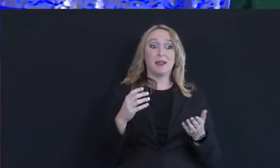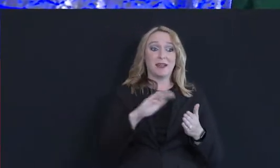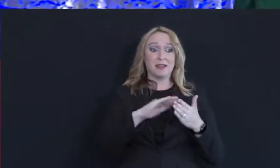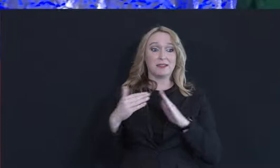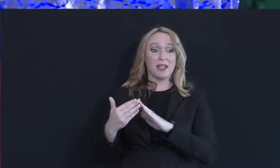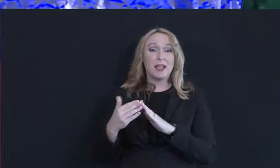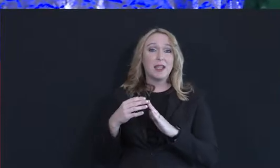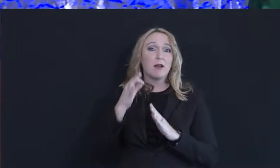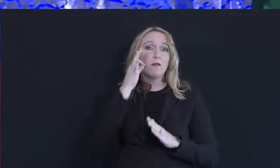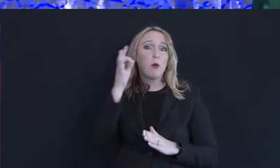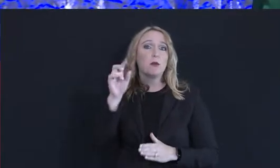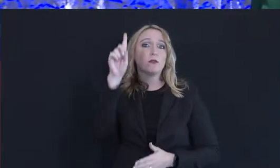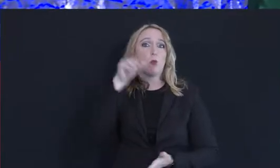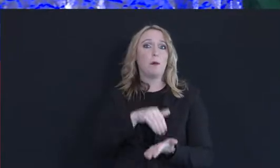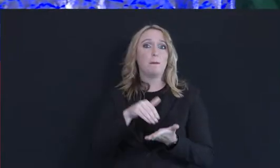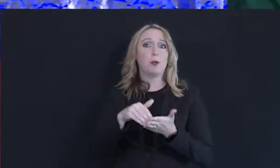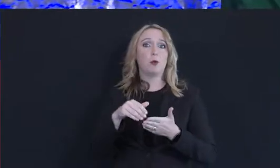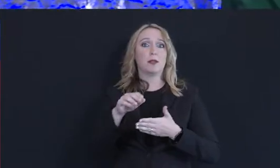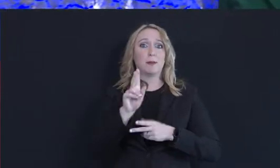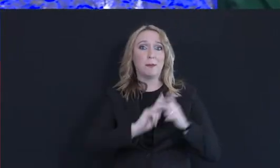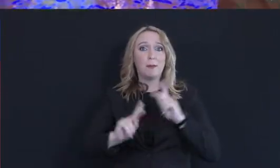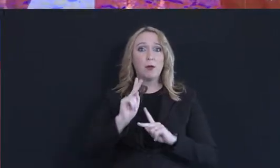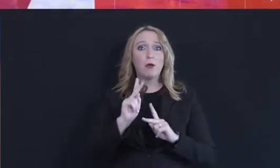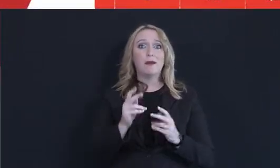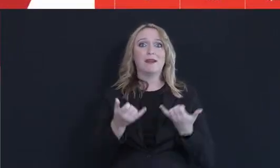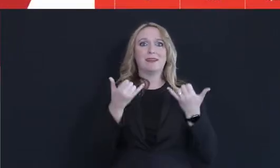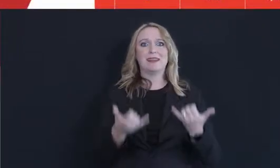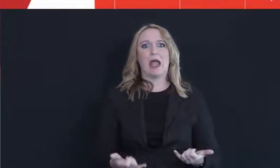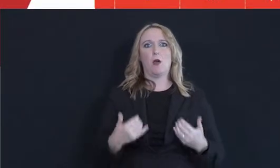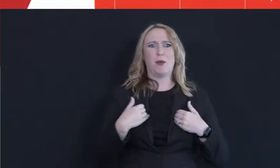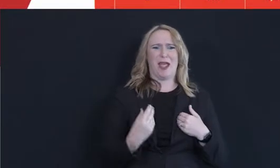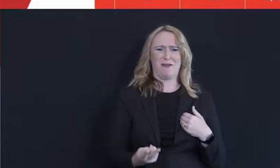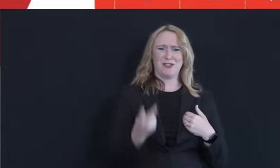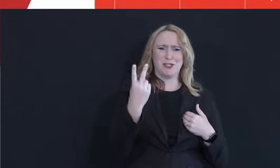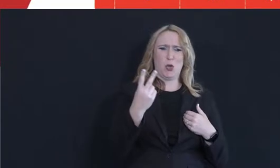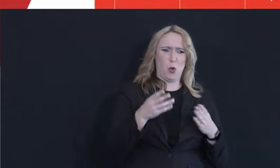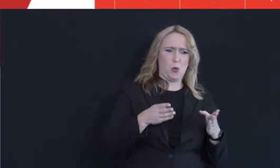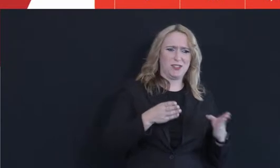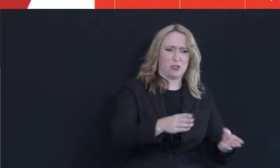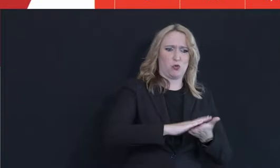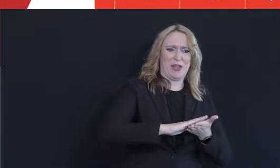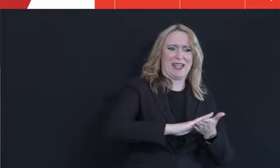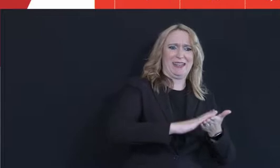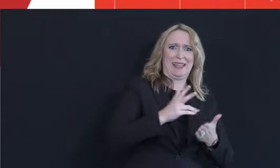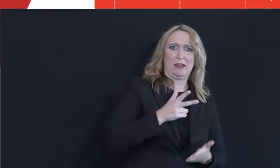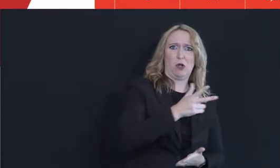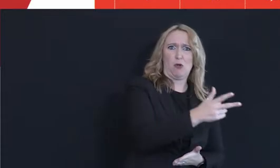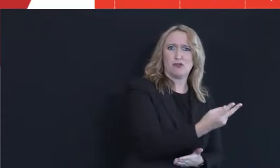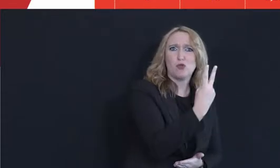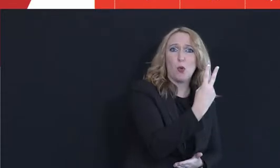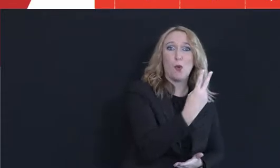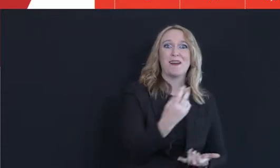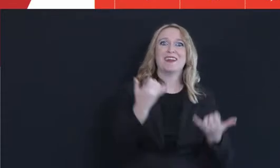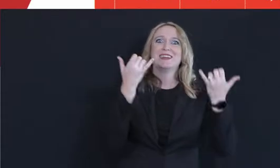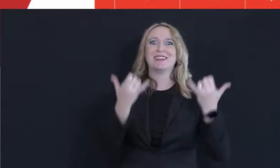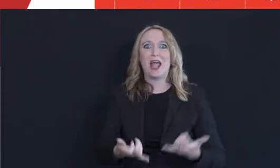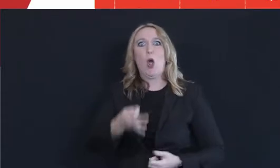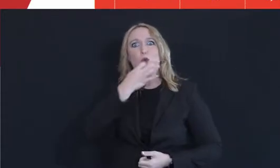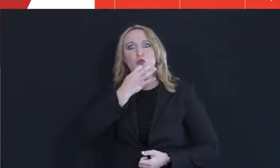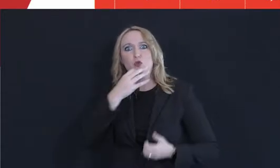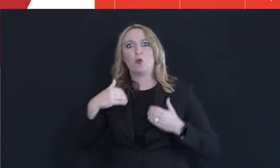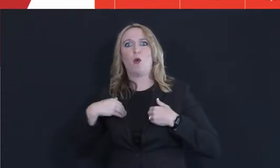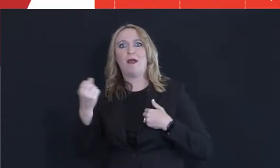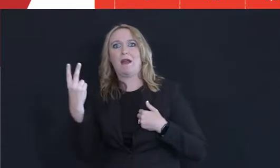currently has two street sweepers because of this budget will move from 2 to 12. we currently have three